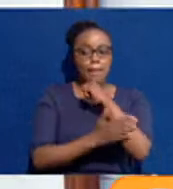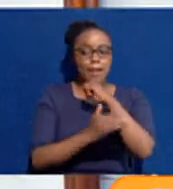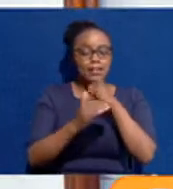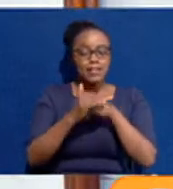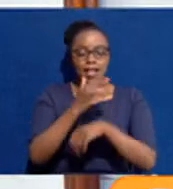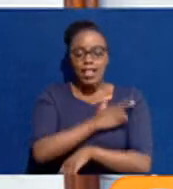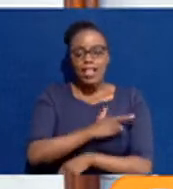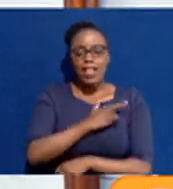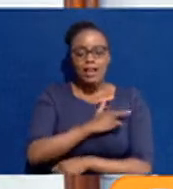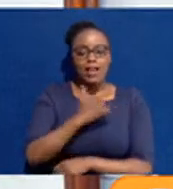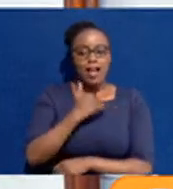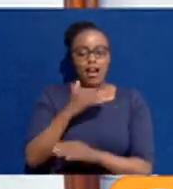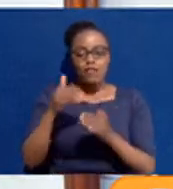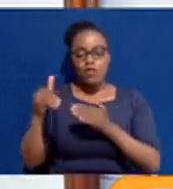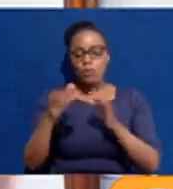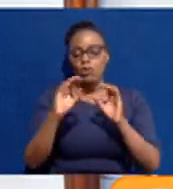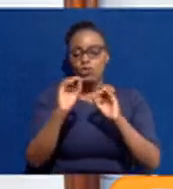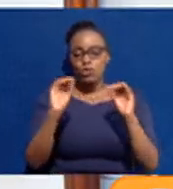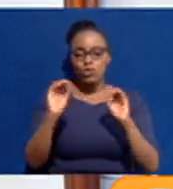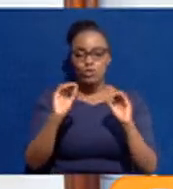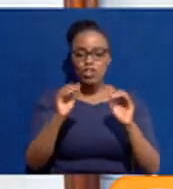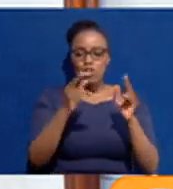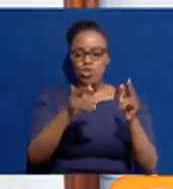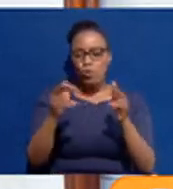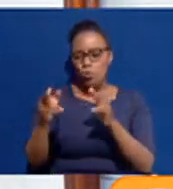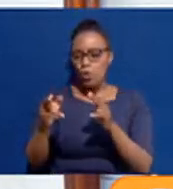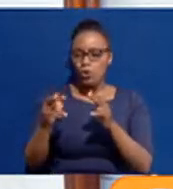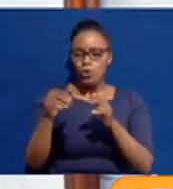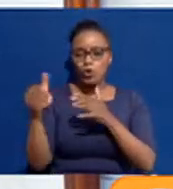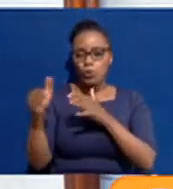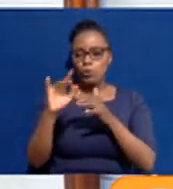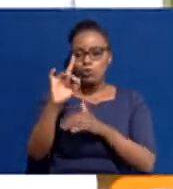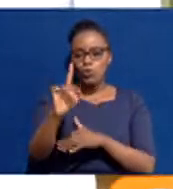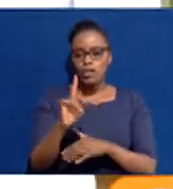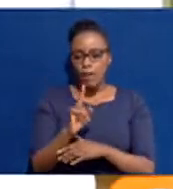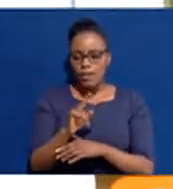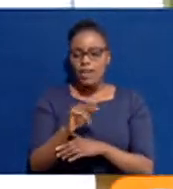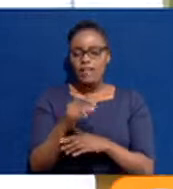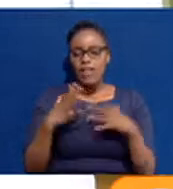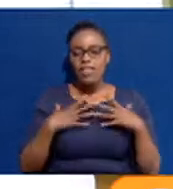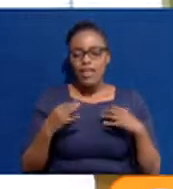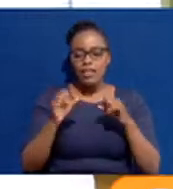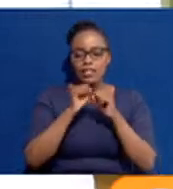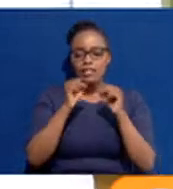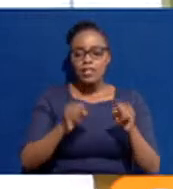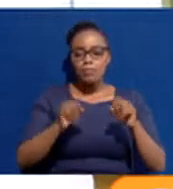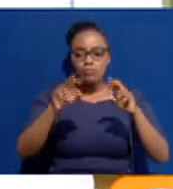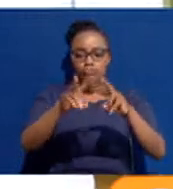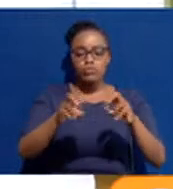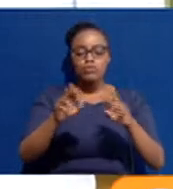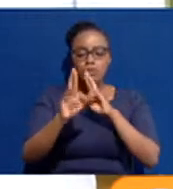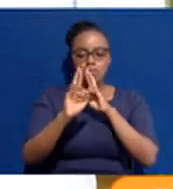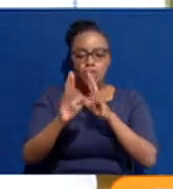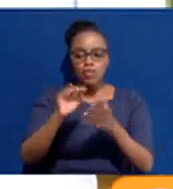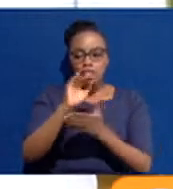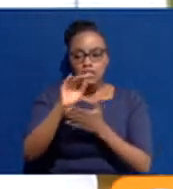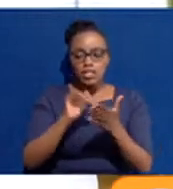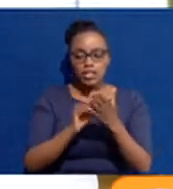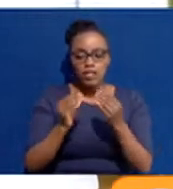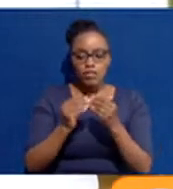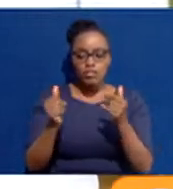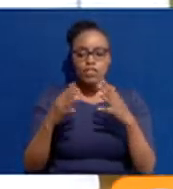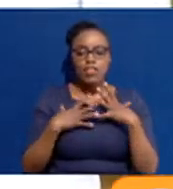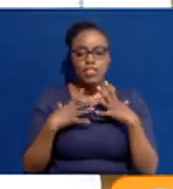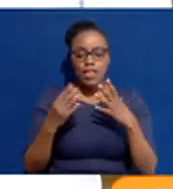no opportunities, traditional opportunities for interacting with the health system. According to a survey report by the Center for Solutions